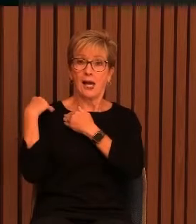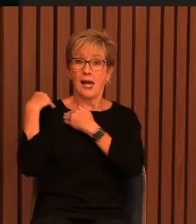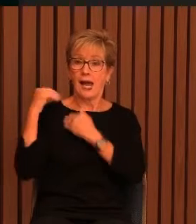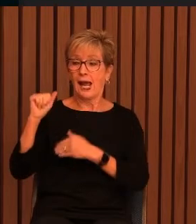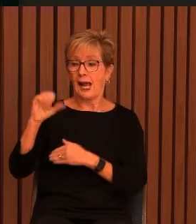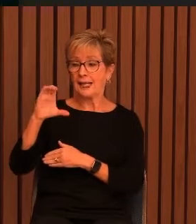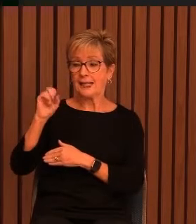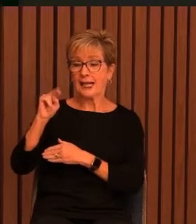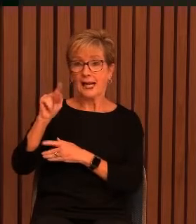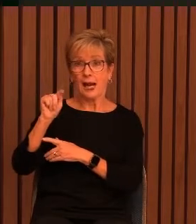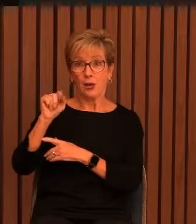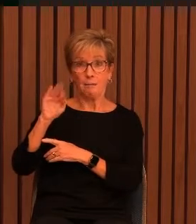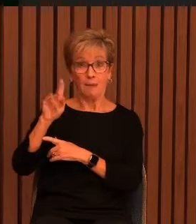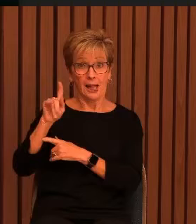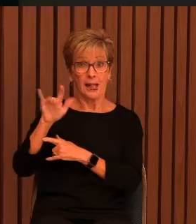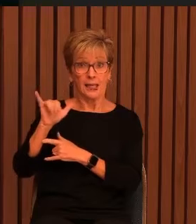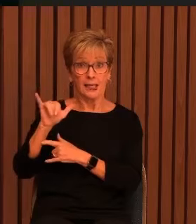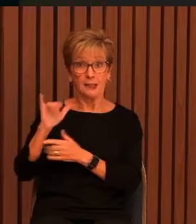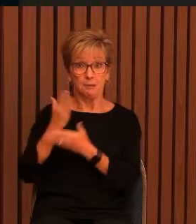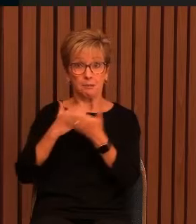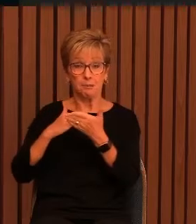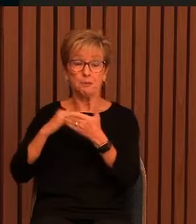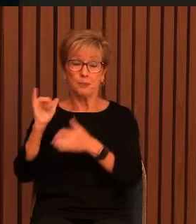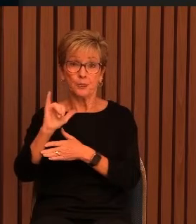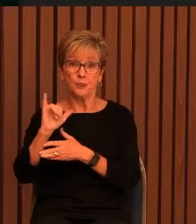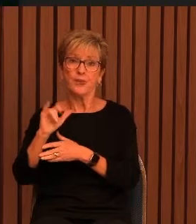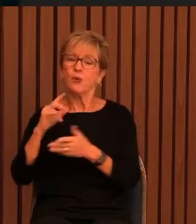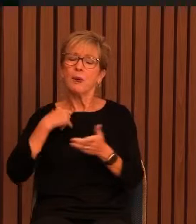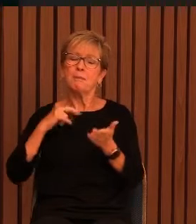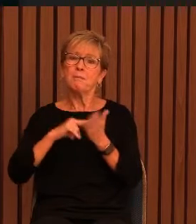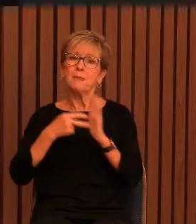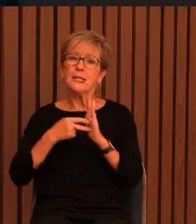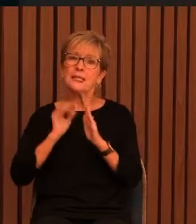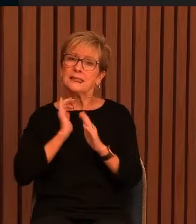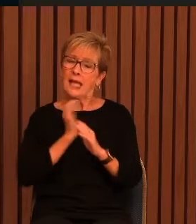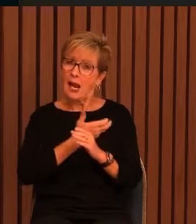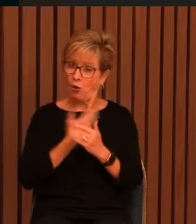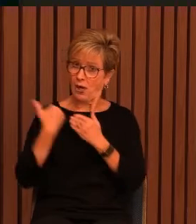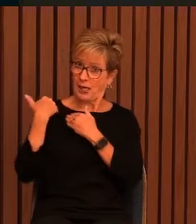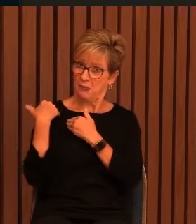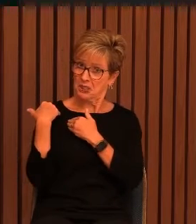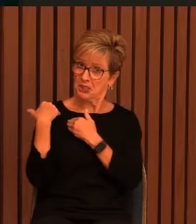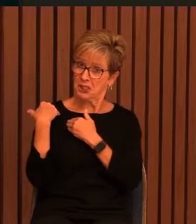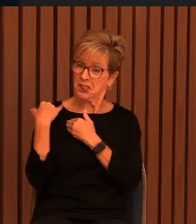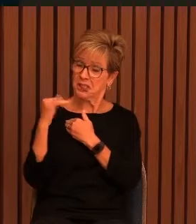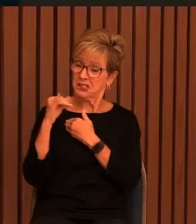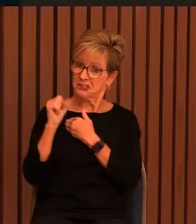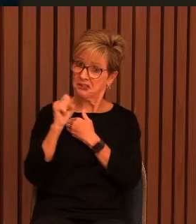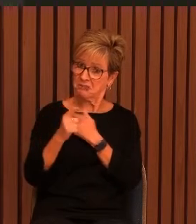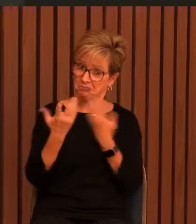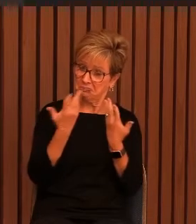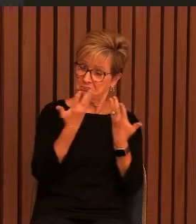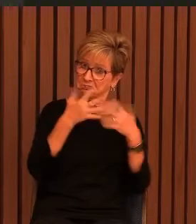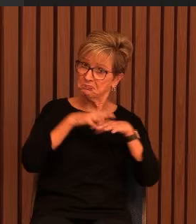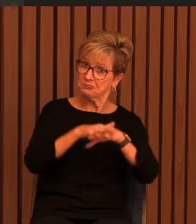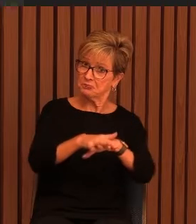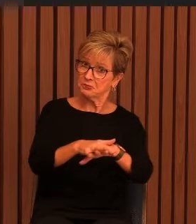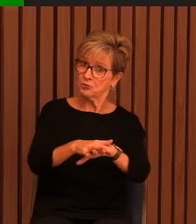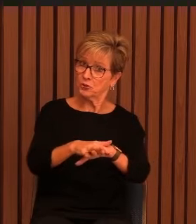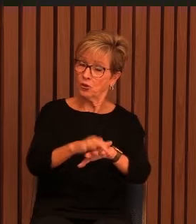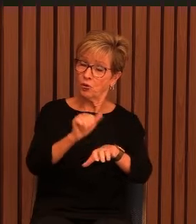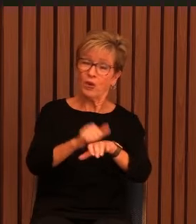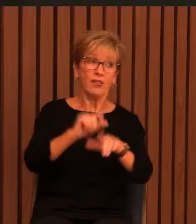missing too. And what we mean by that is our accountability system aligned to the